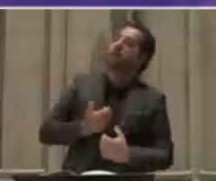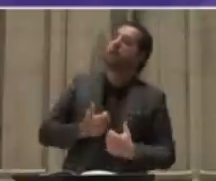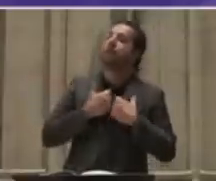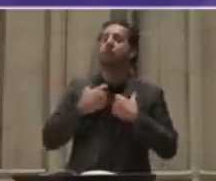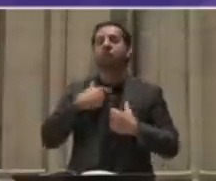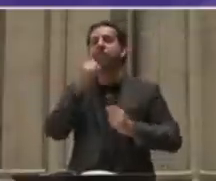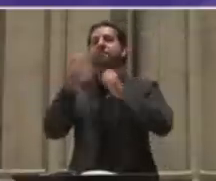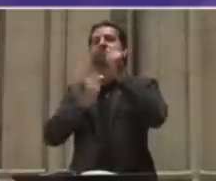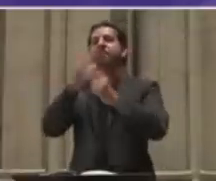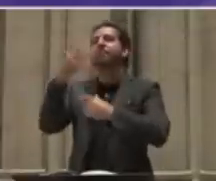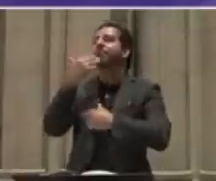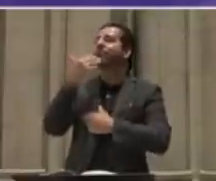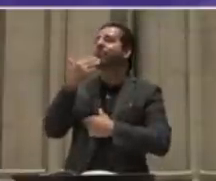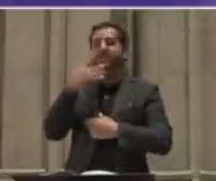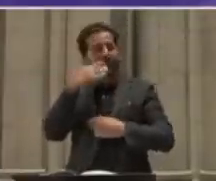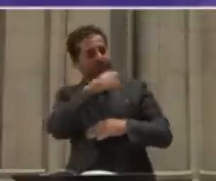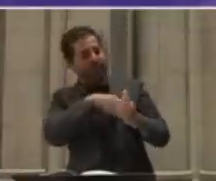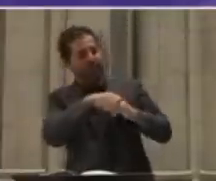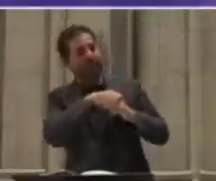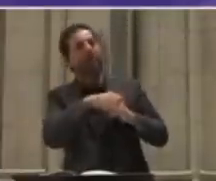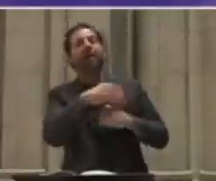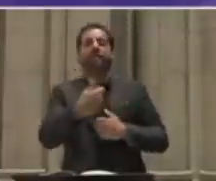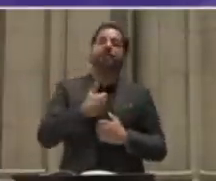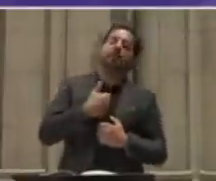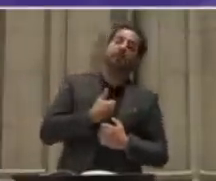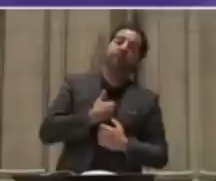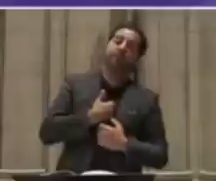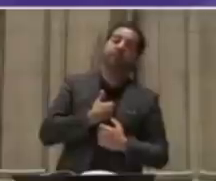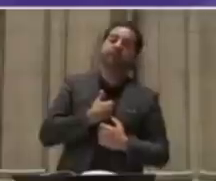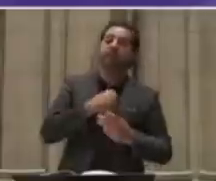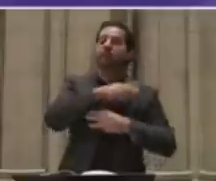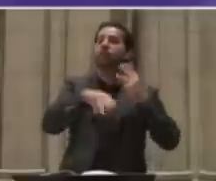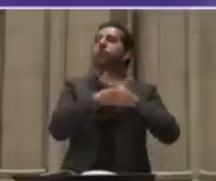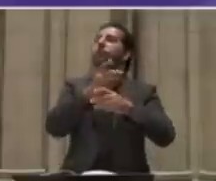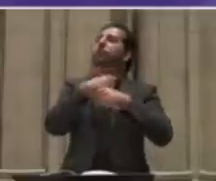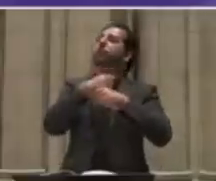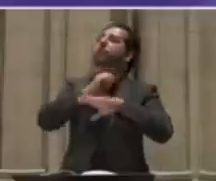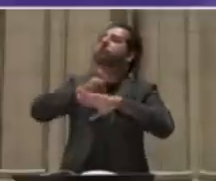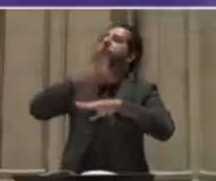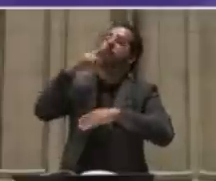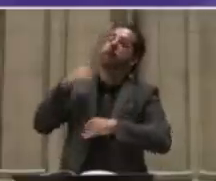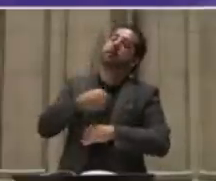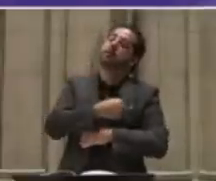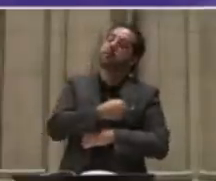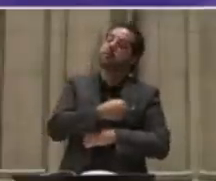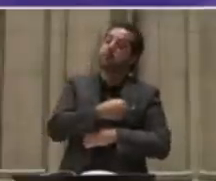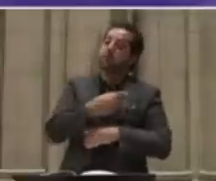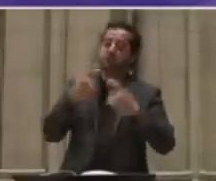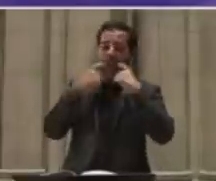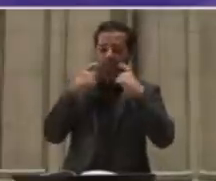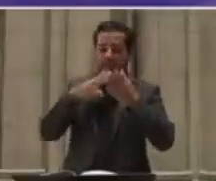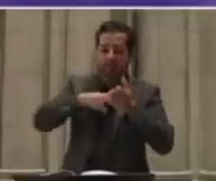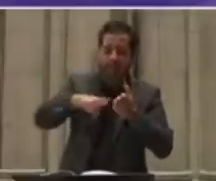have denied your goodness in each other, in ourselves, and in the world you have created. We repent of